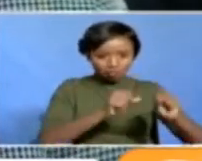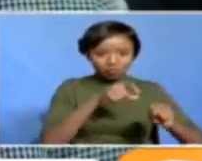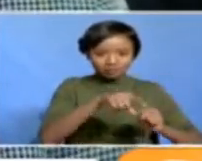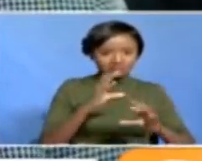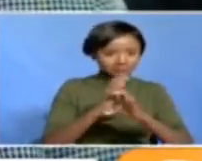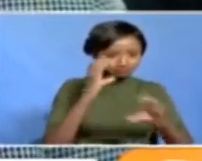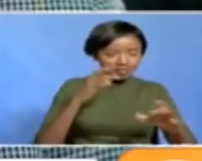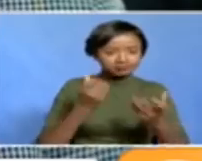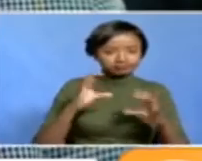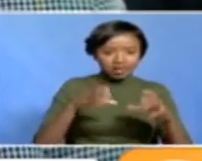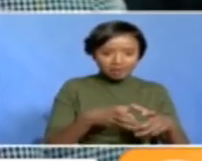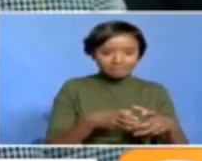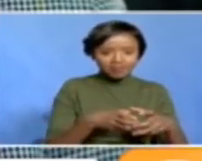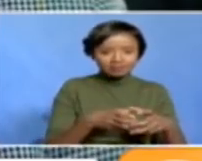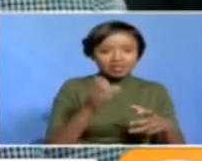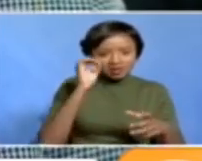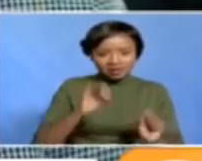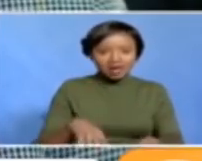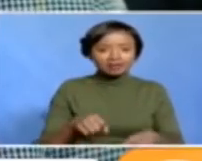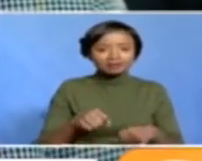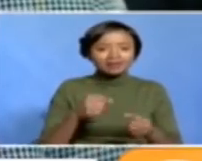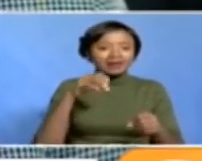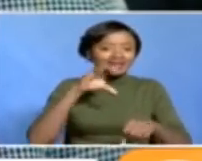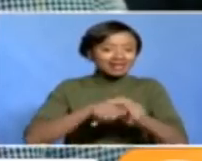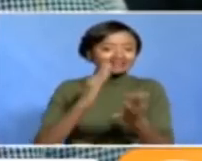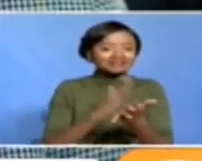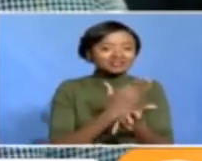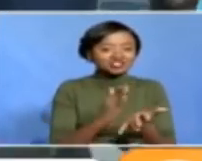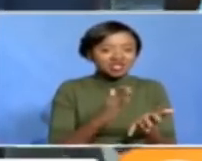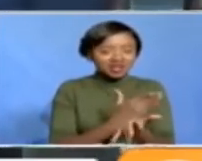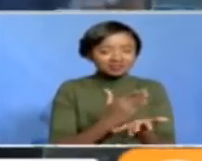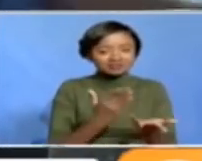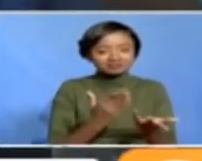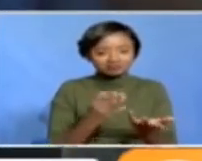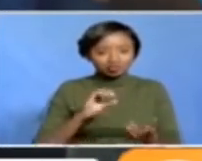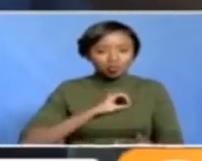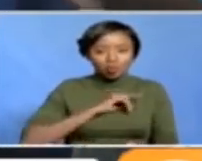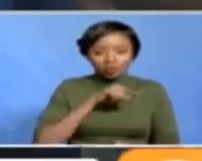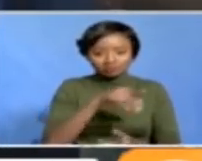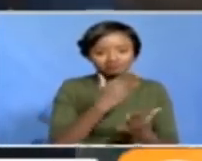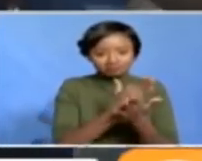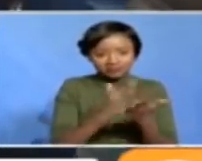hii, kama wakitaka, anunue hisa awe sehemu ya miliki.